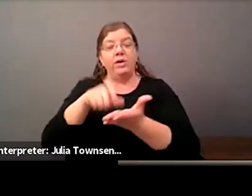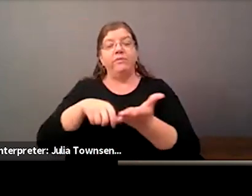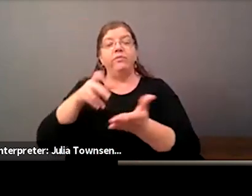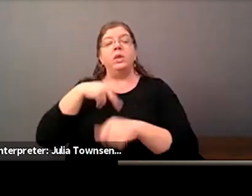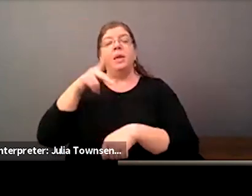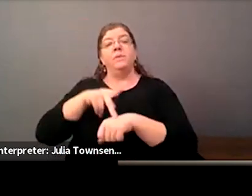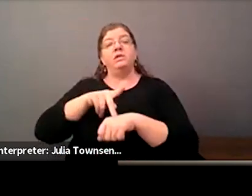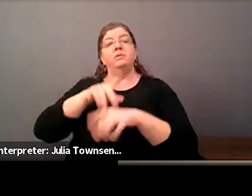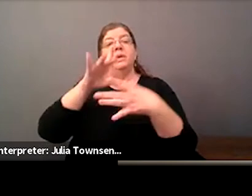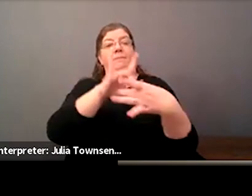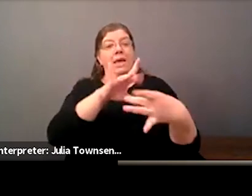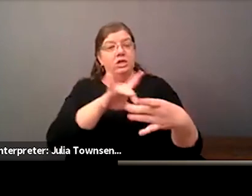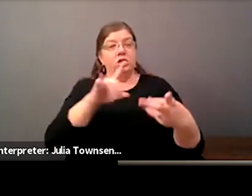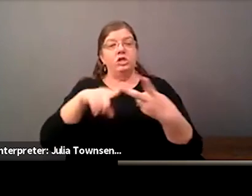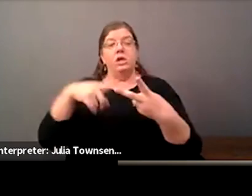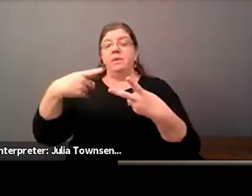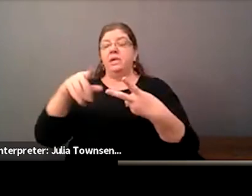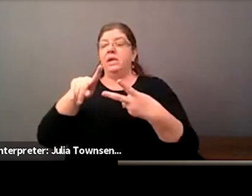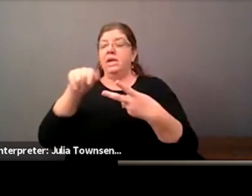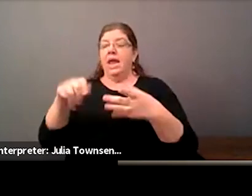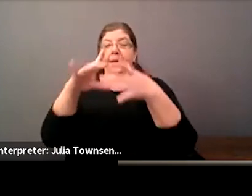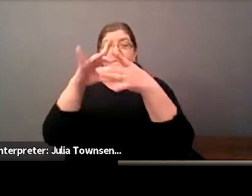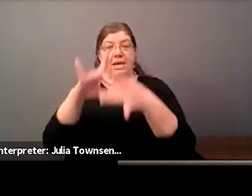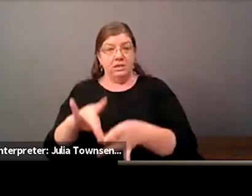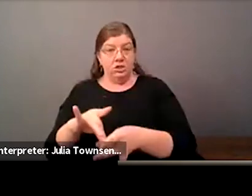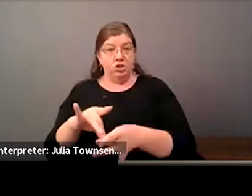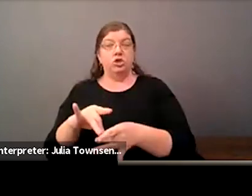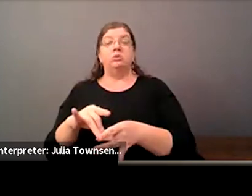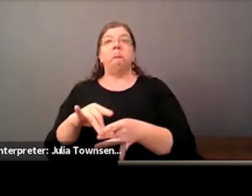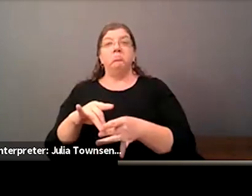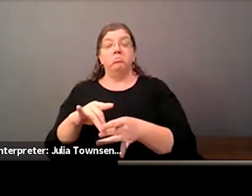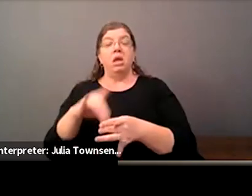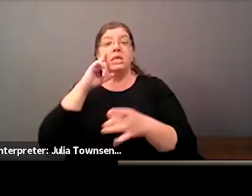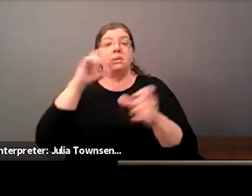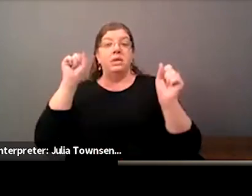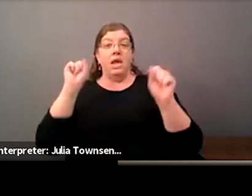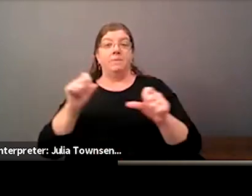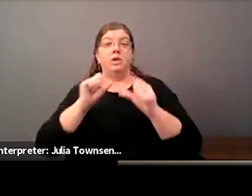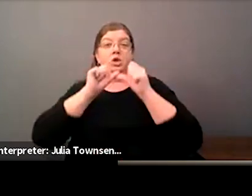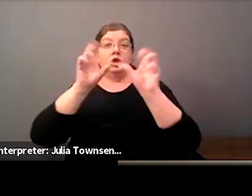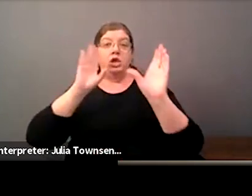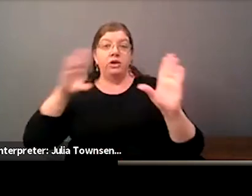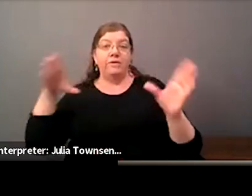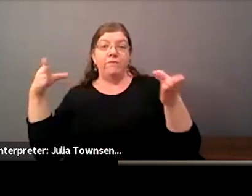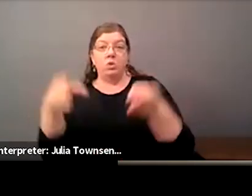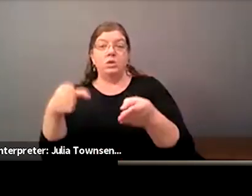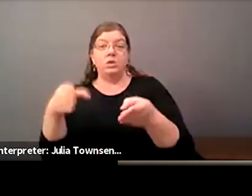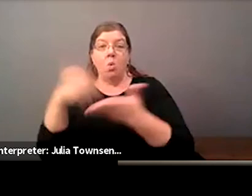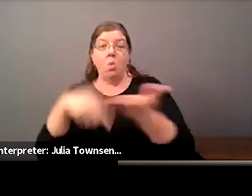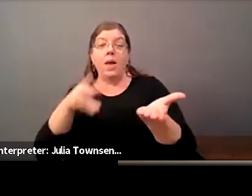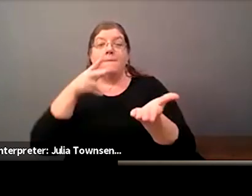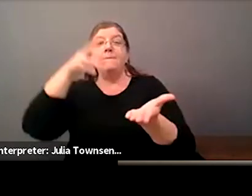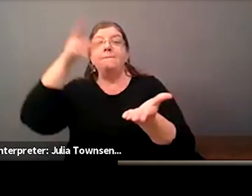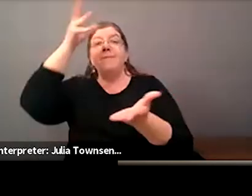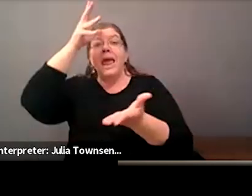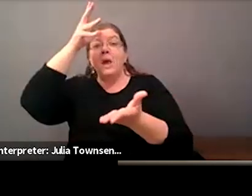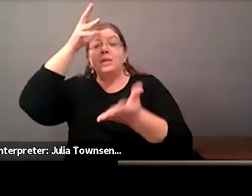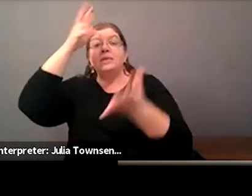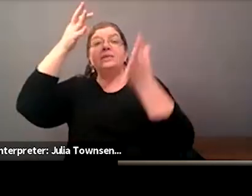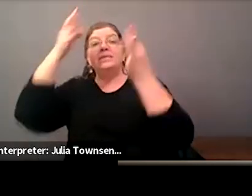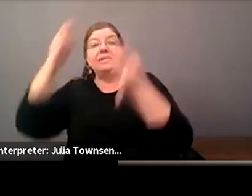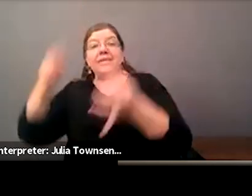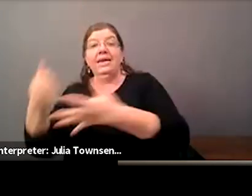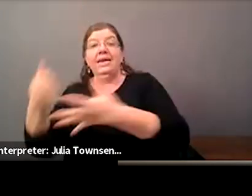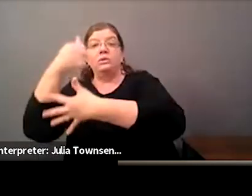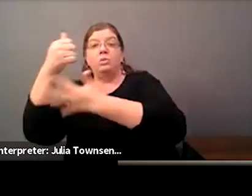message and i just think that that being able to continue to focus on what parents established as priorities last year is